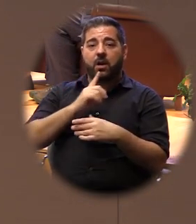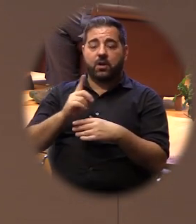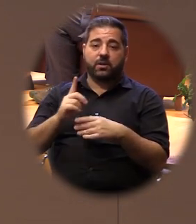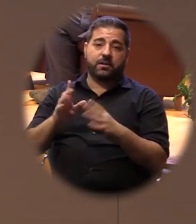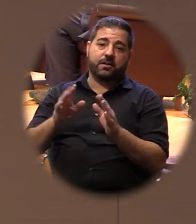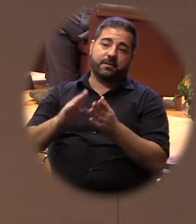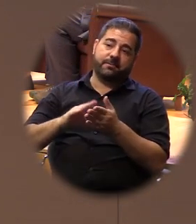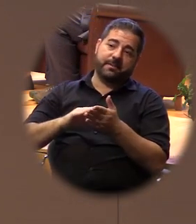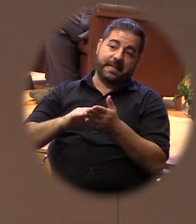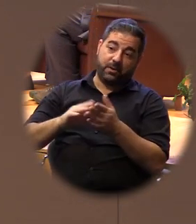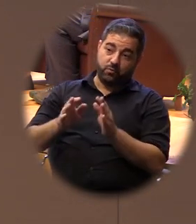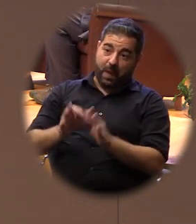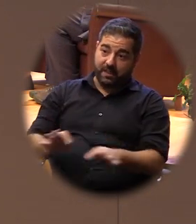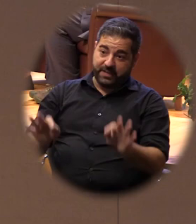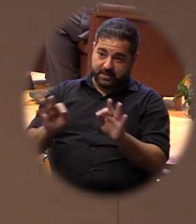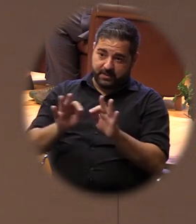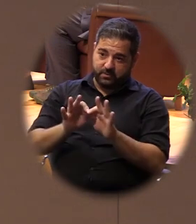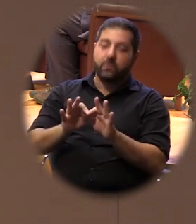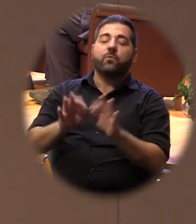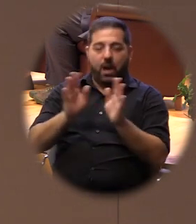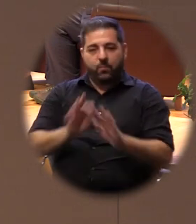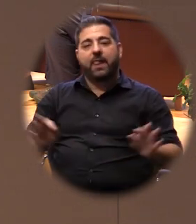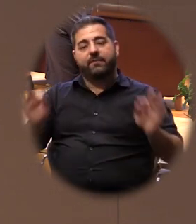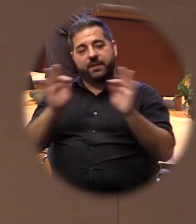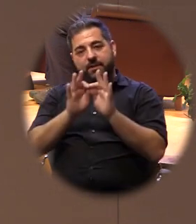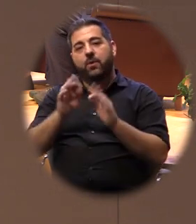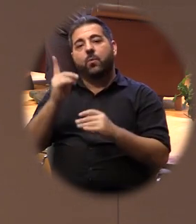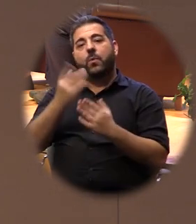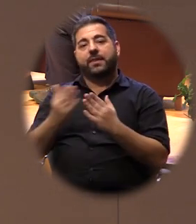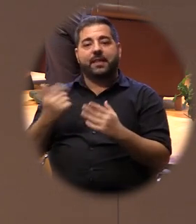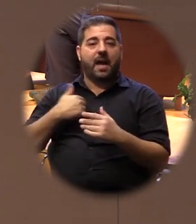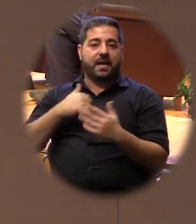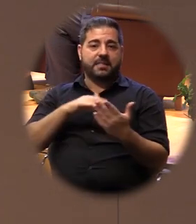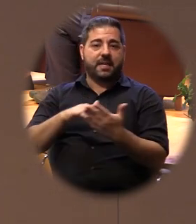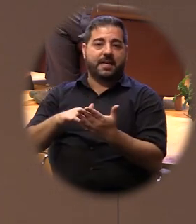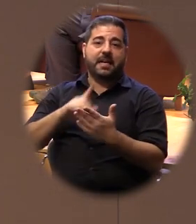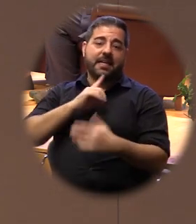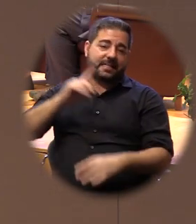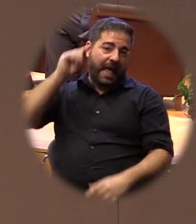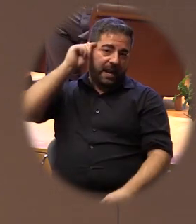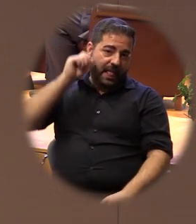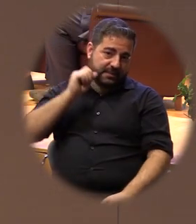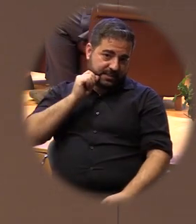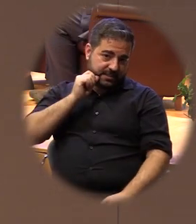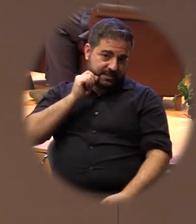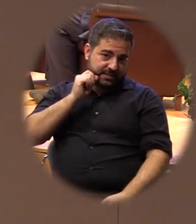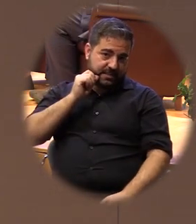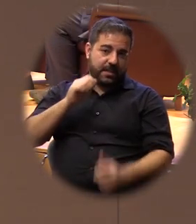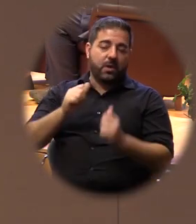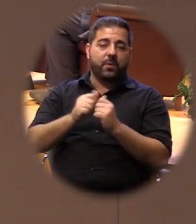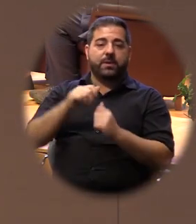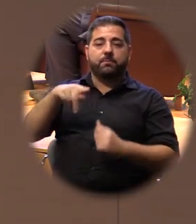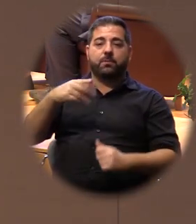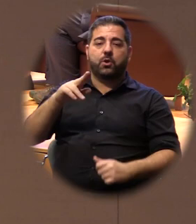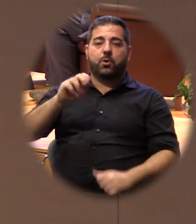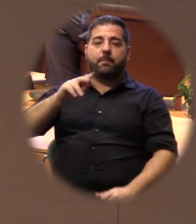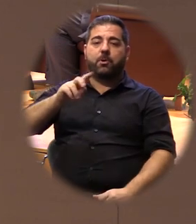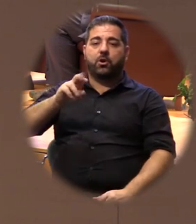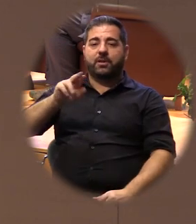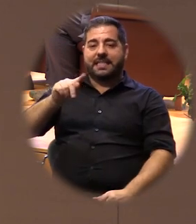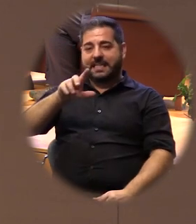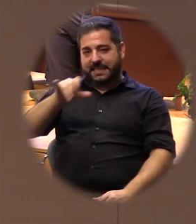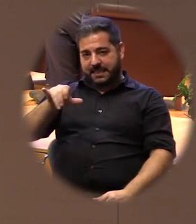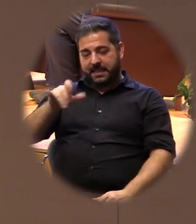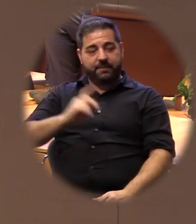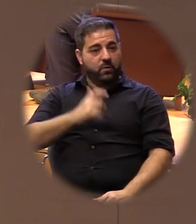And this is a thing that I think about a lot. One of the things I study is adolescence and puberty. And there is, if you've had an eye